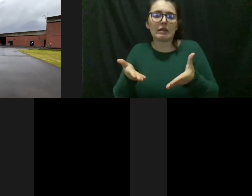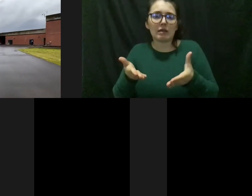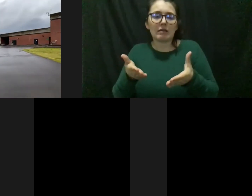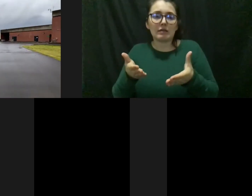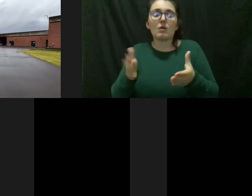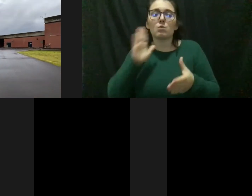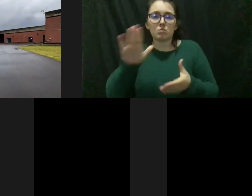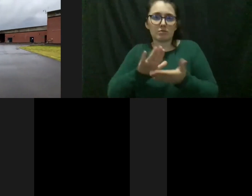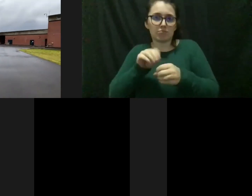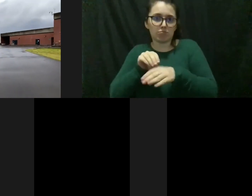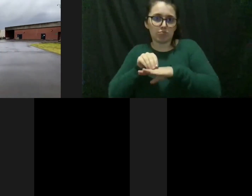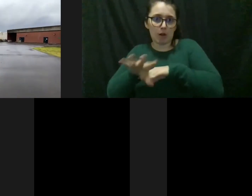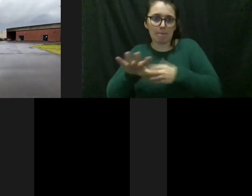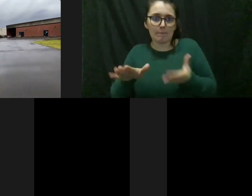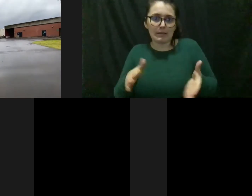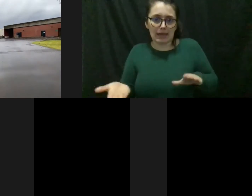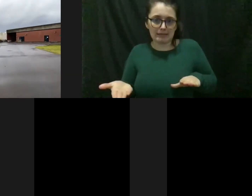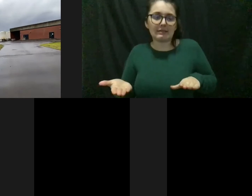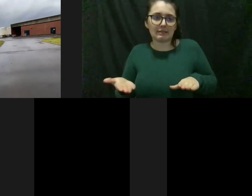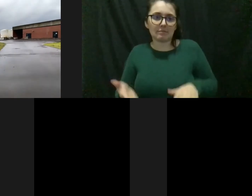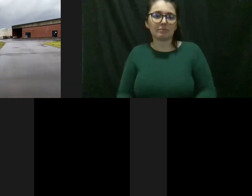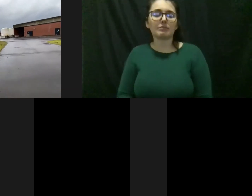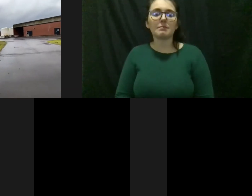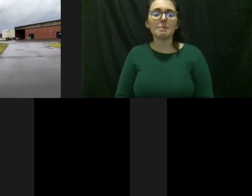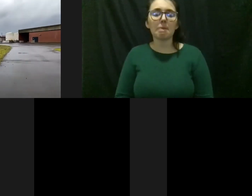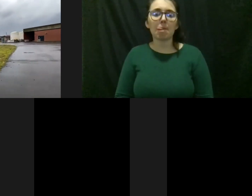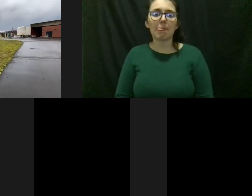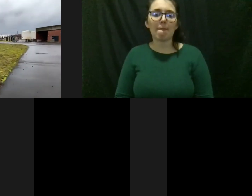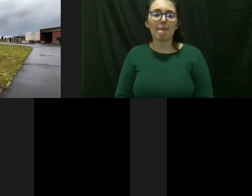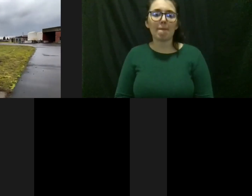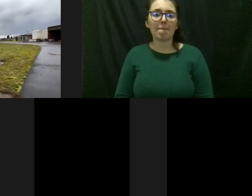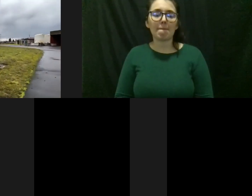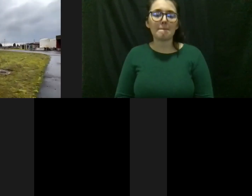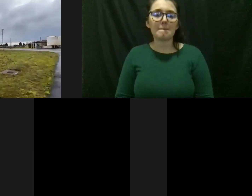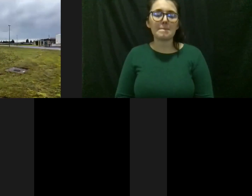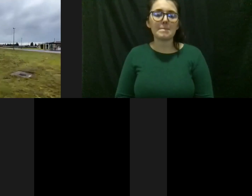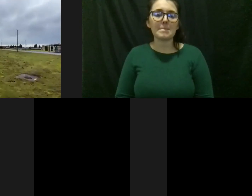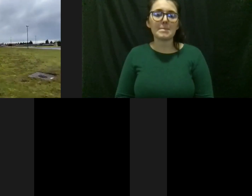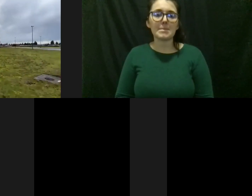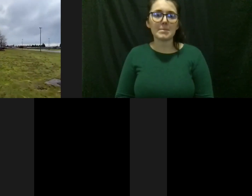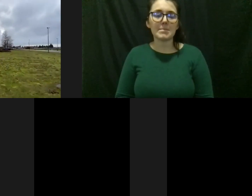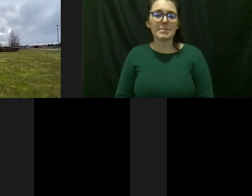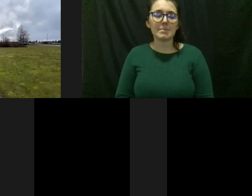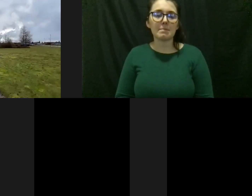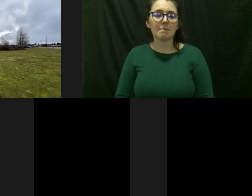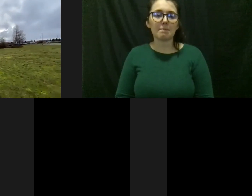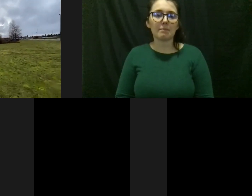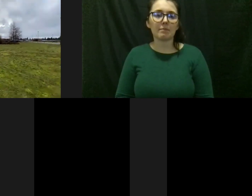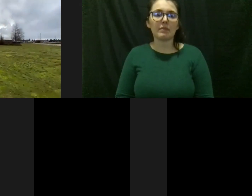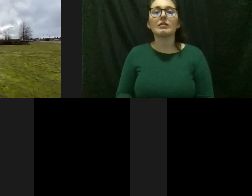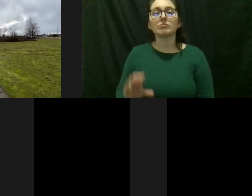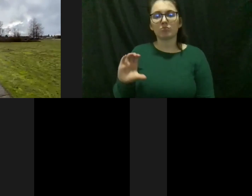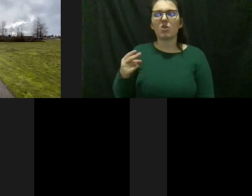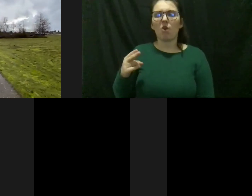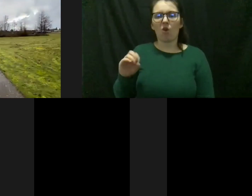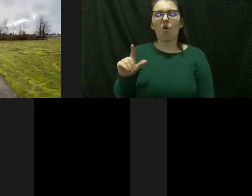It's more for like cardboard, paper bags. But by the point it's made into